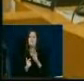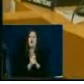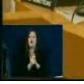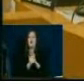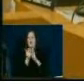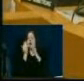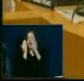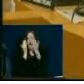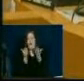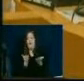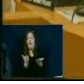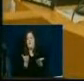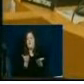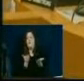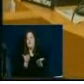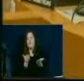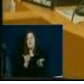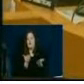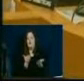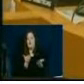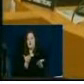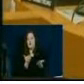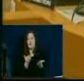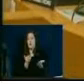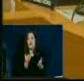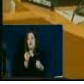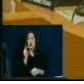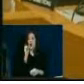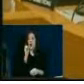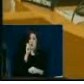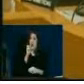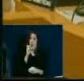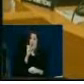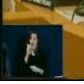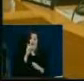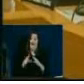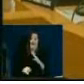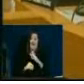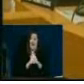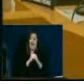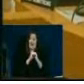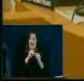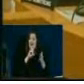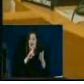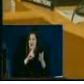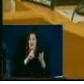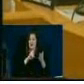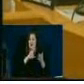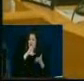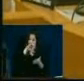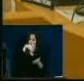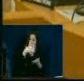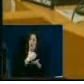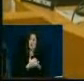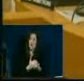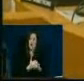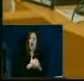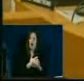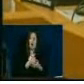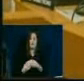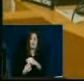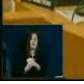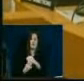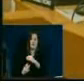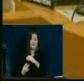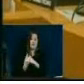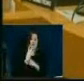offer. The note added to this contract, once this contract came over